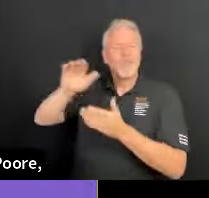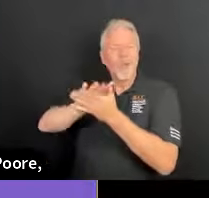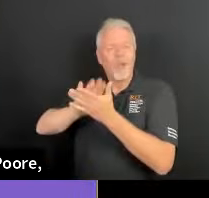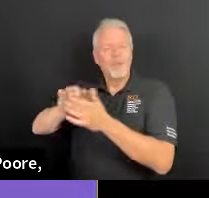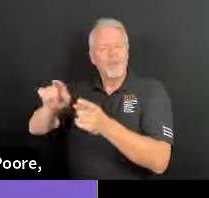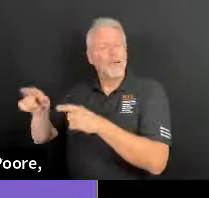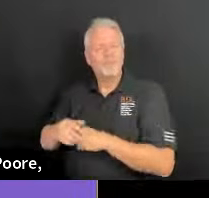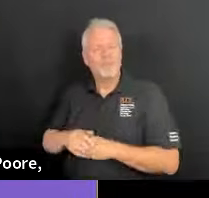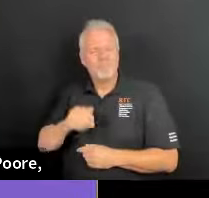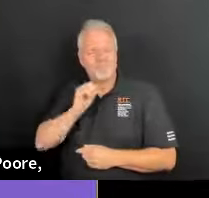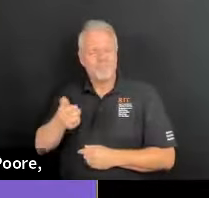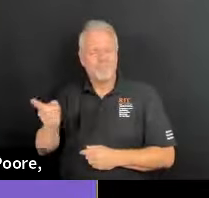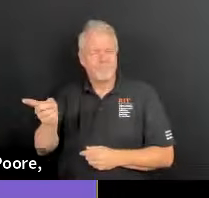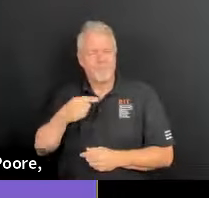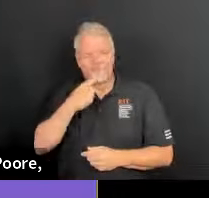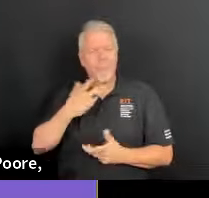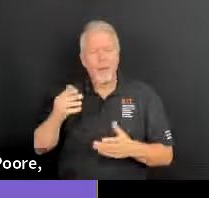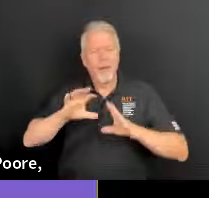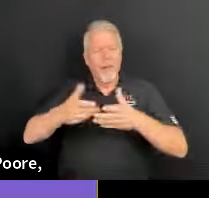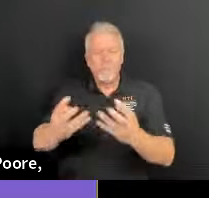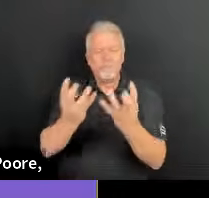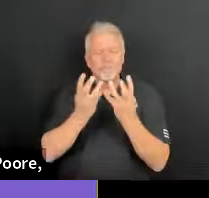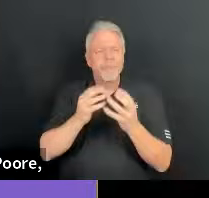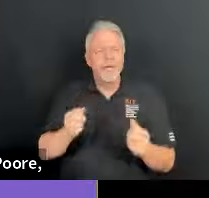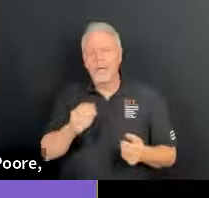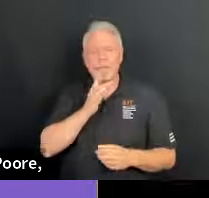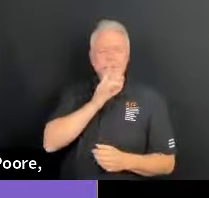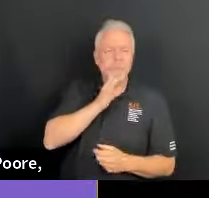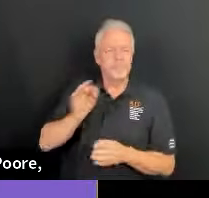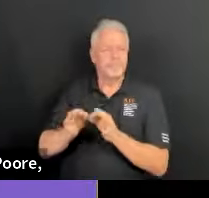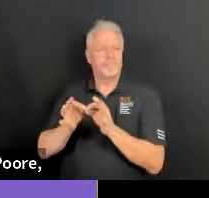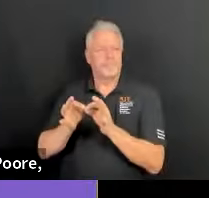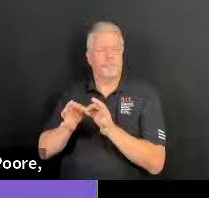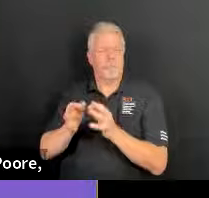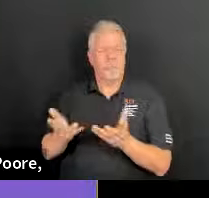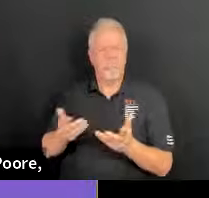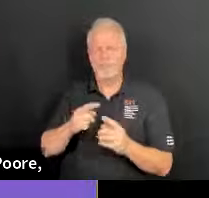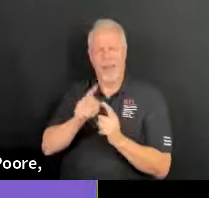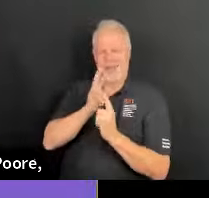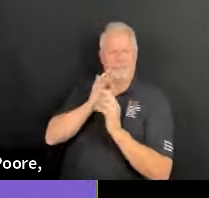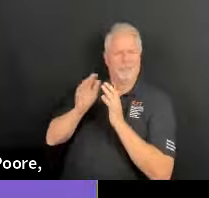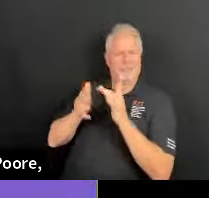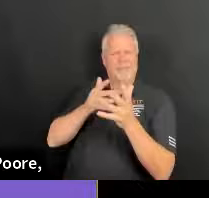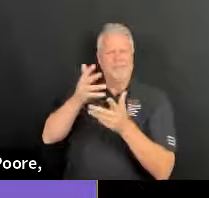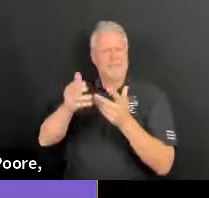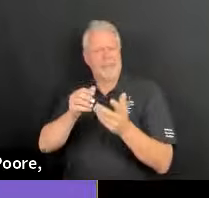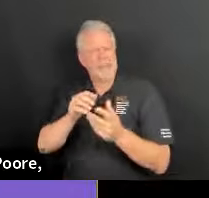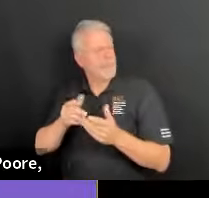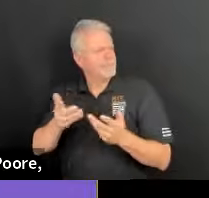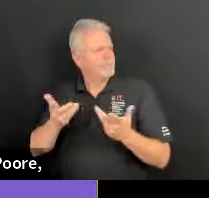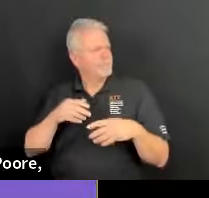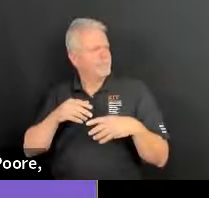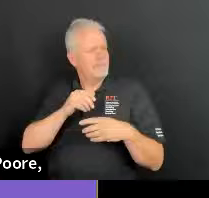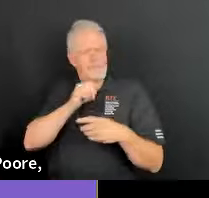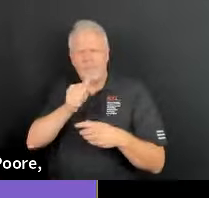abuse, talking about SUD, we are prevented ourselves being able to get information and being able to get it out there. We need to rely on